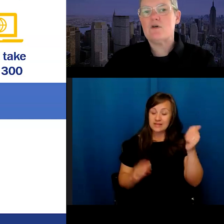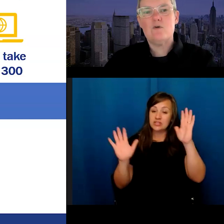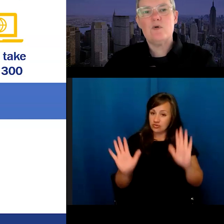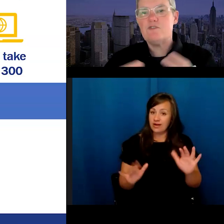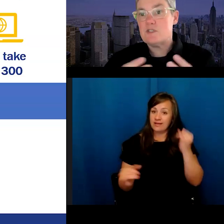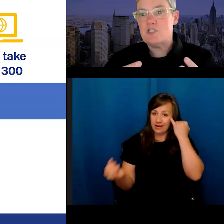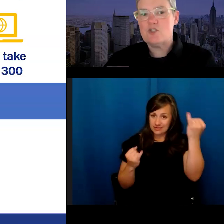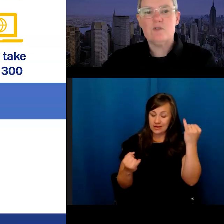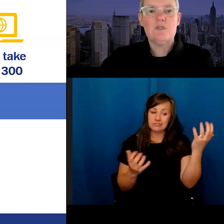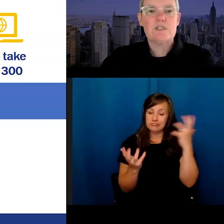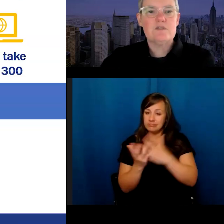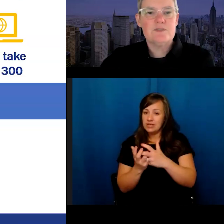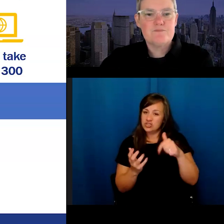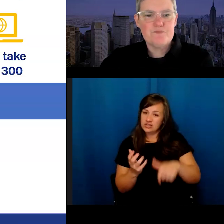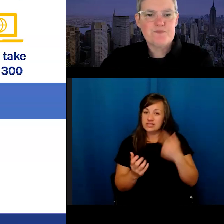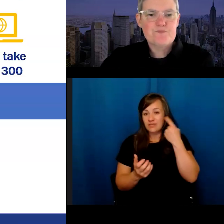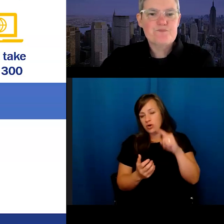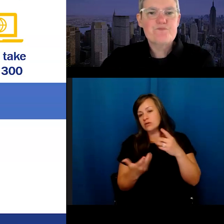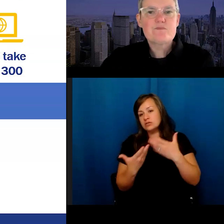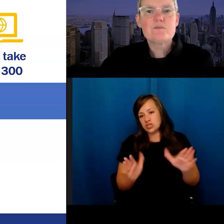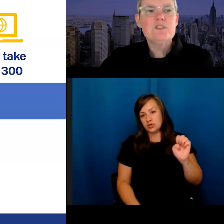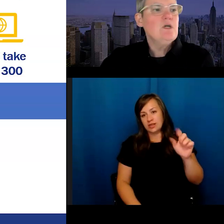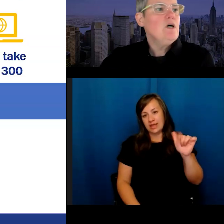and also if you need general electives.